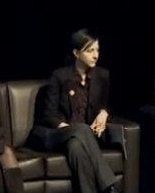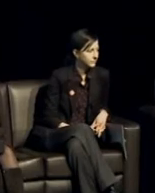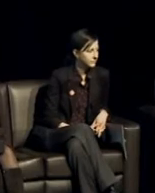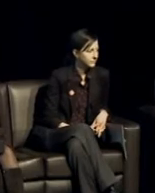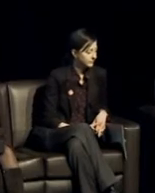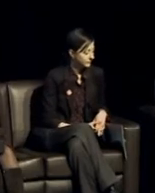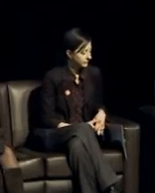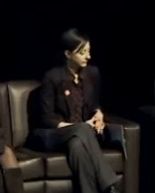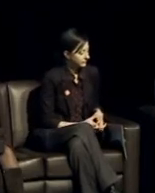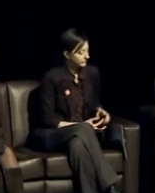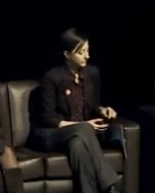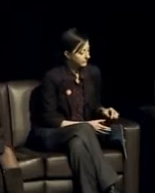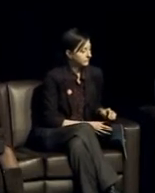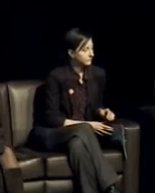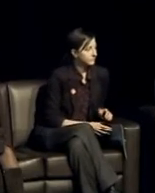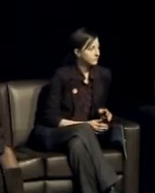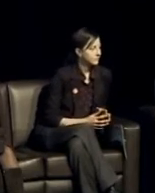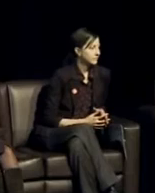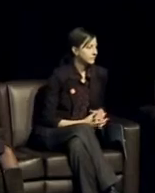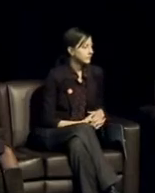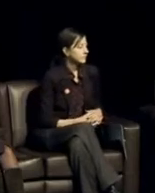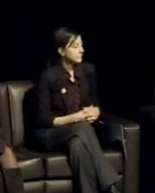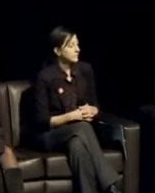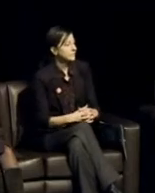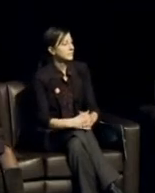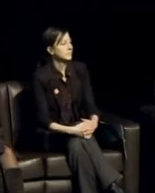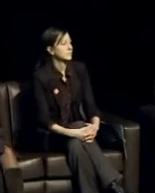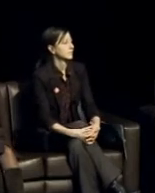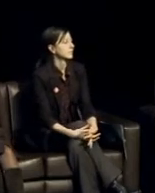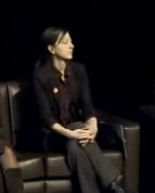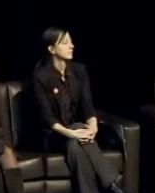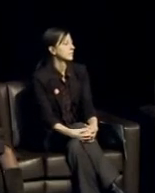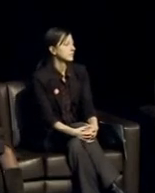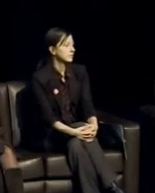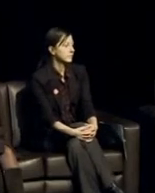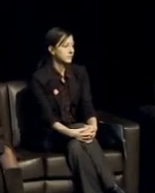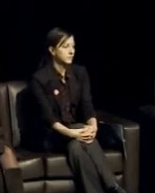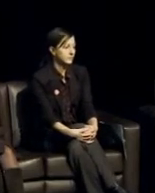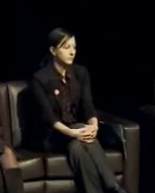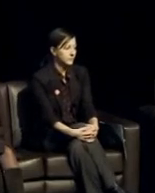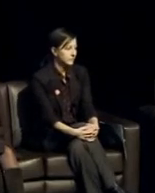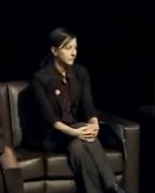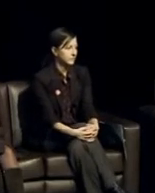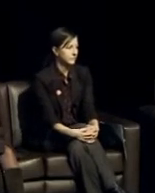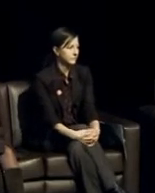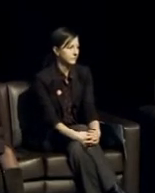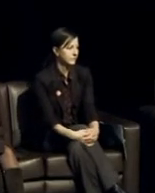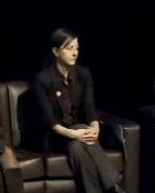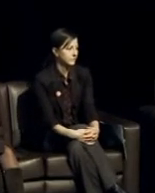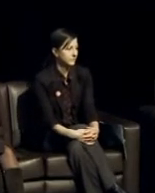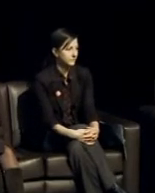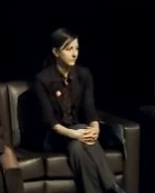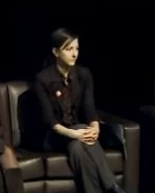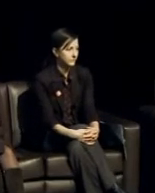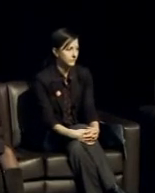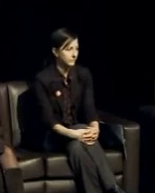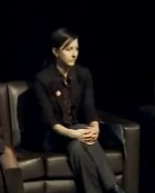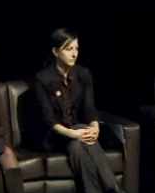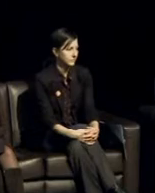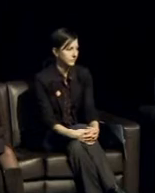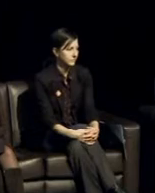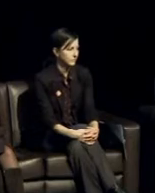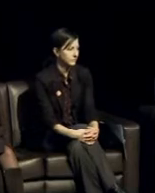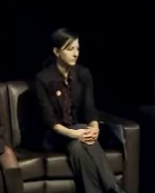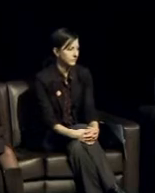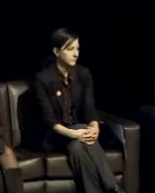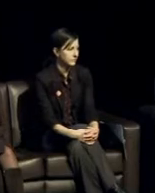Hi, we're still working on some of the details, but we certainly know that when visitors come to the museum, they're not just coming to our doors,